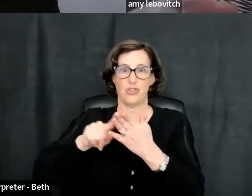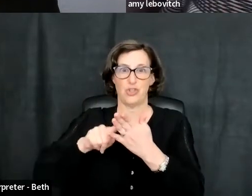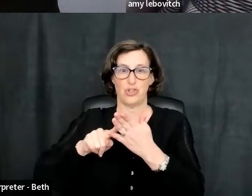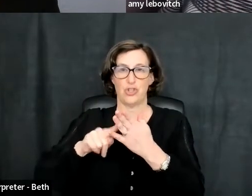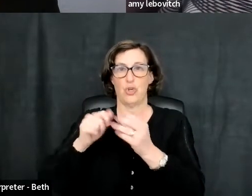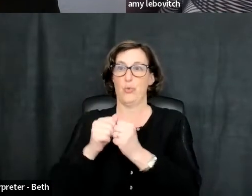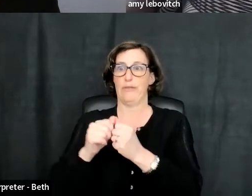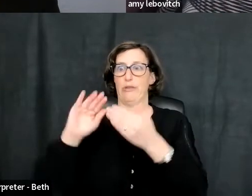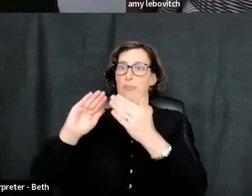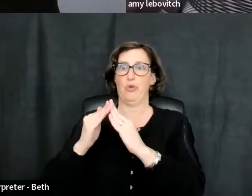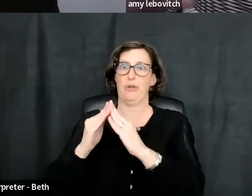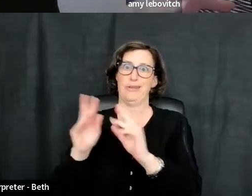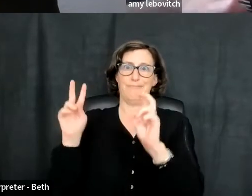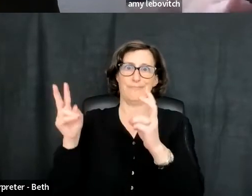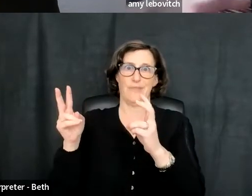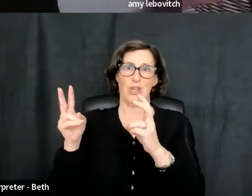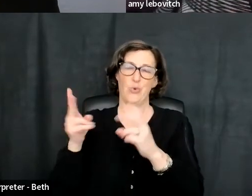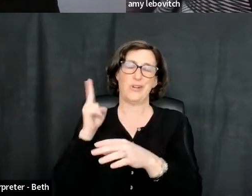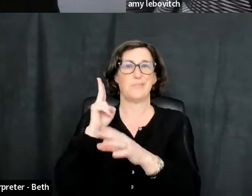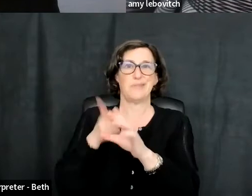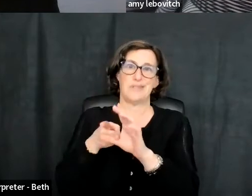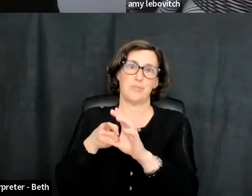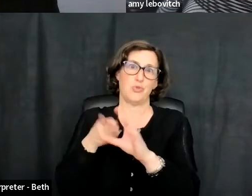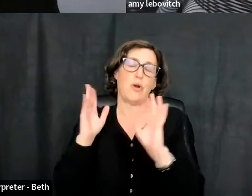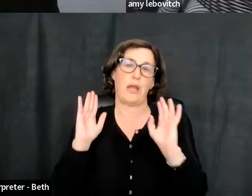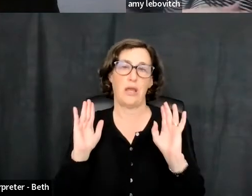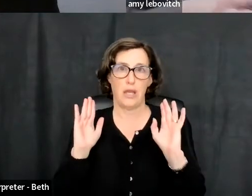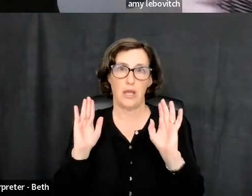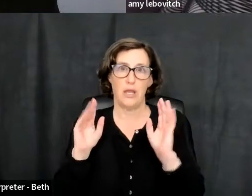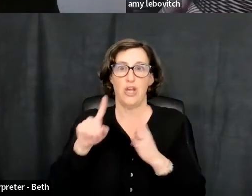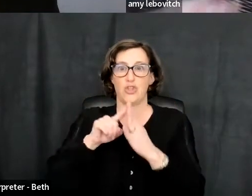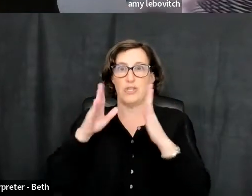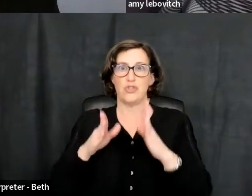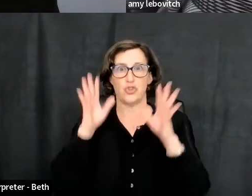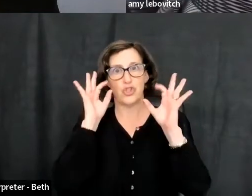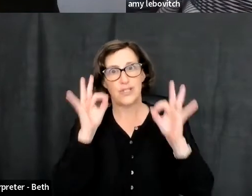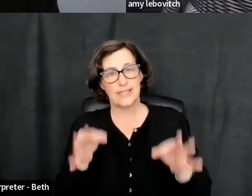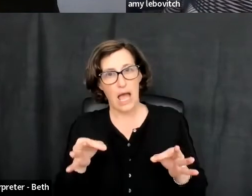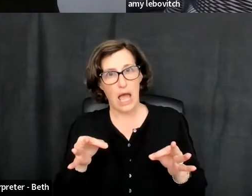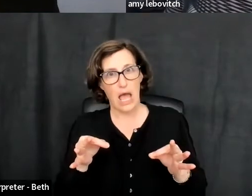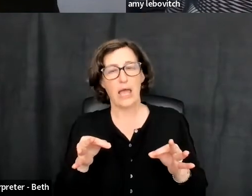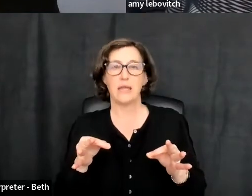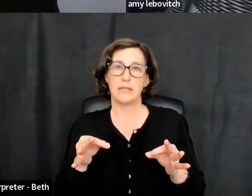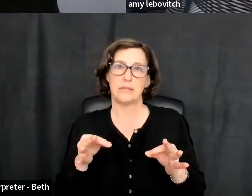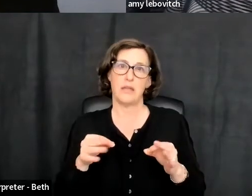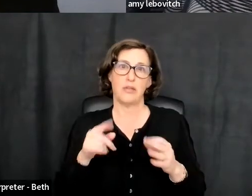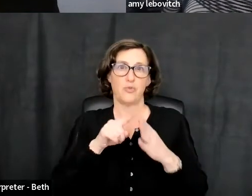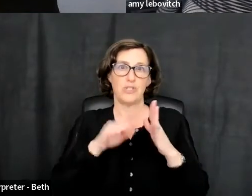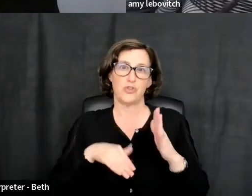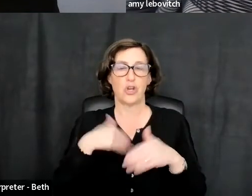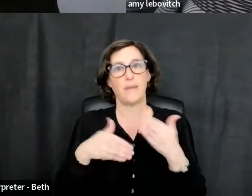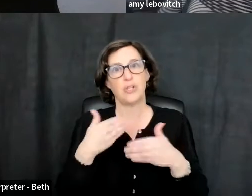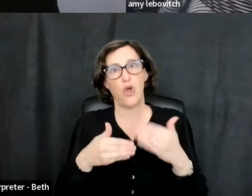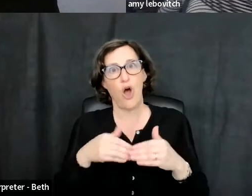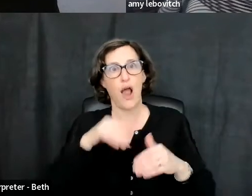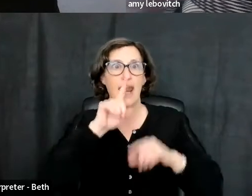community where it's participatory, where it's the researcher deciding and then they're coming along and sort of